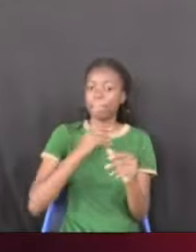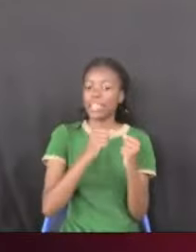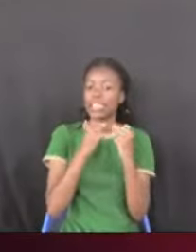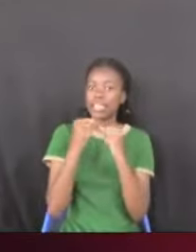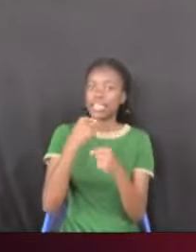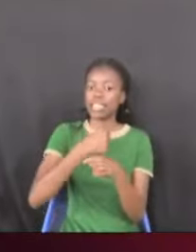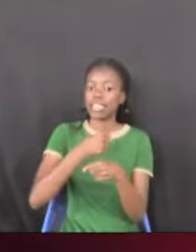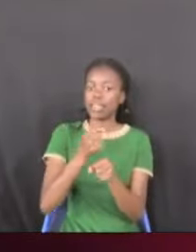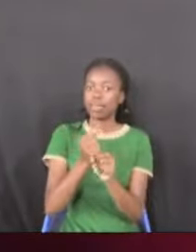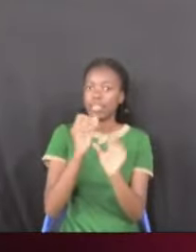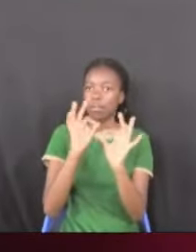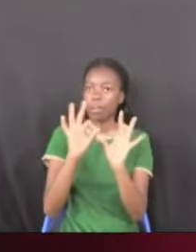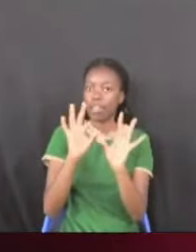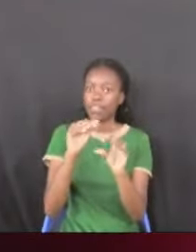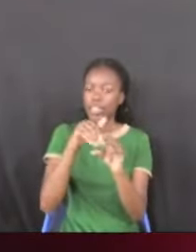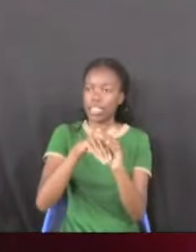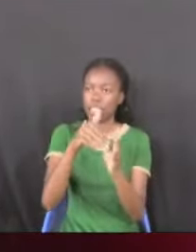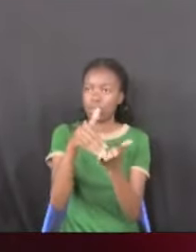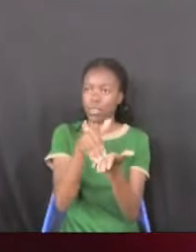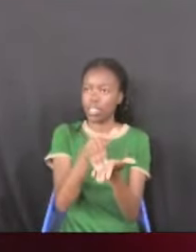My strength is made perfect in weakness.